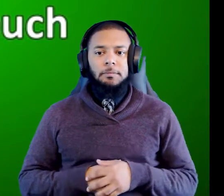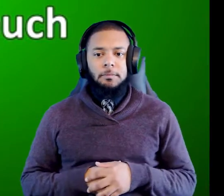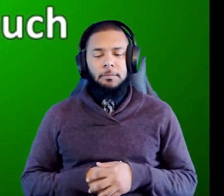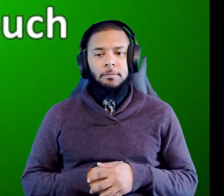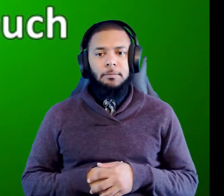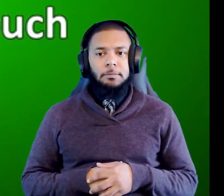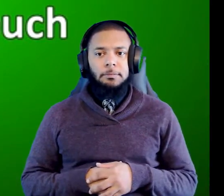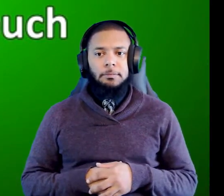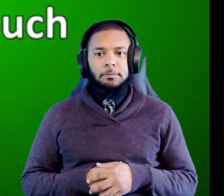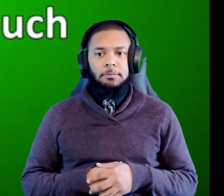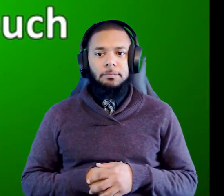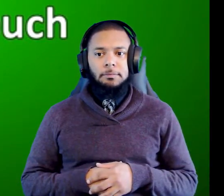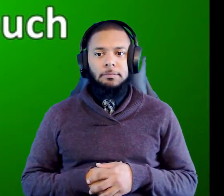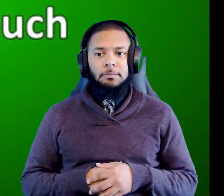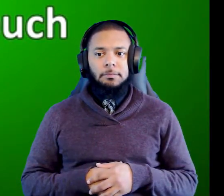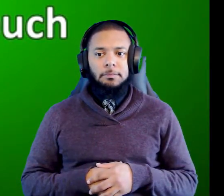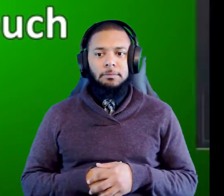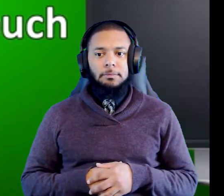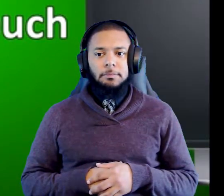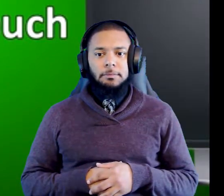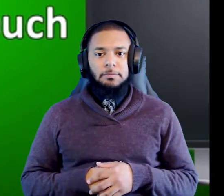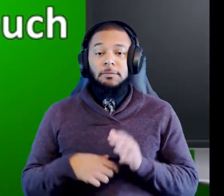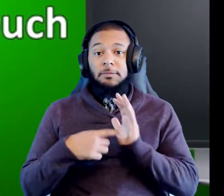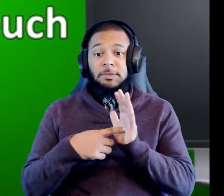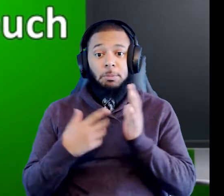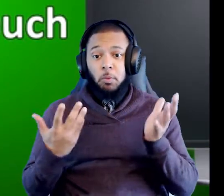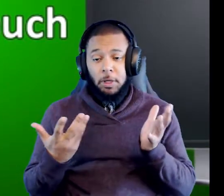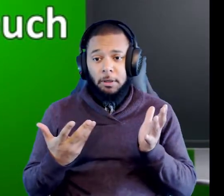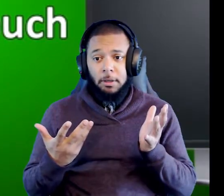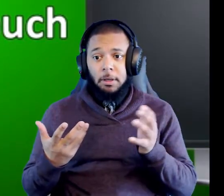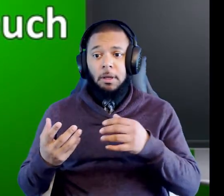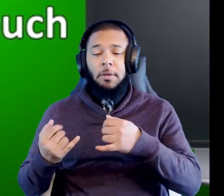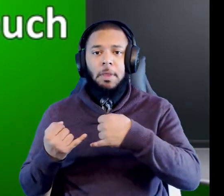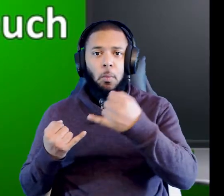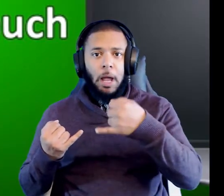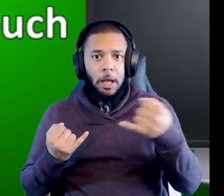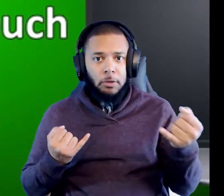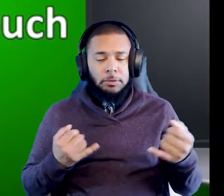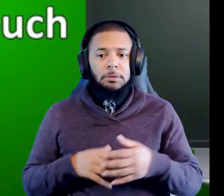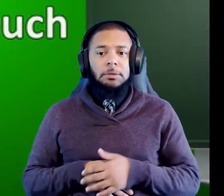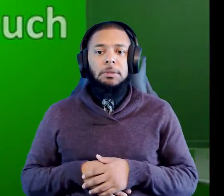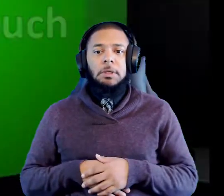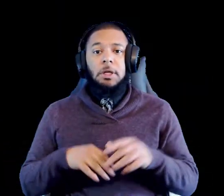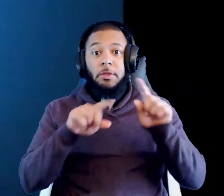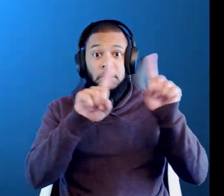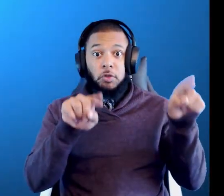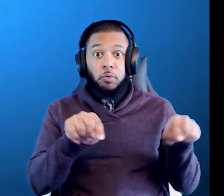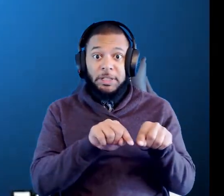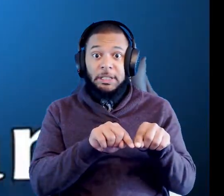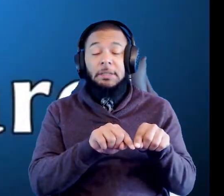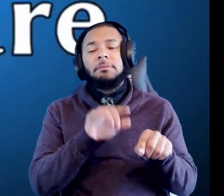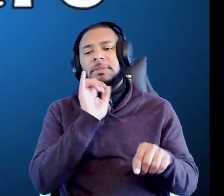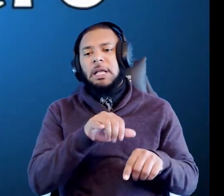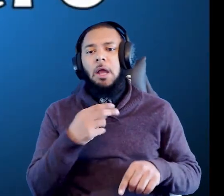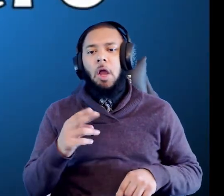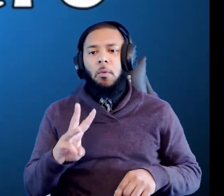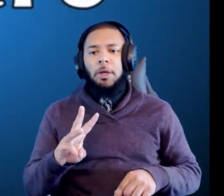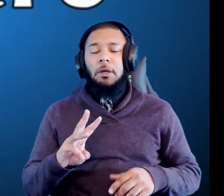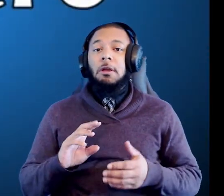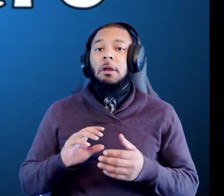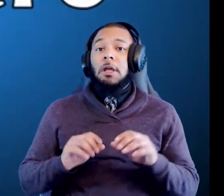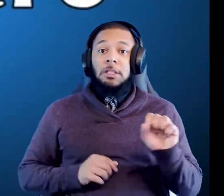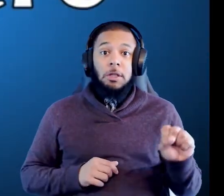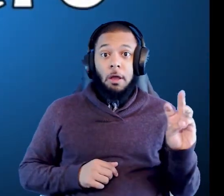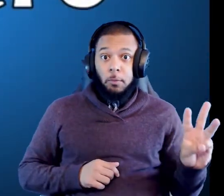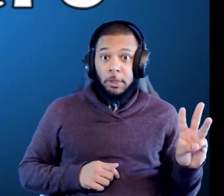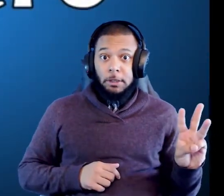that you can see or touch some examples of that are the wires or the screen on your computer software is our next